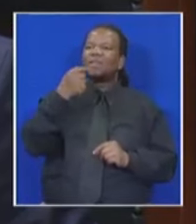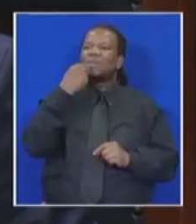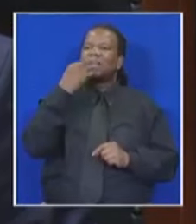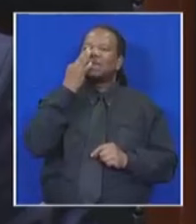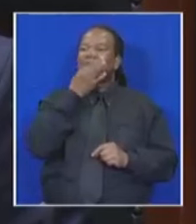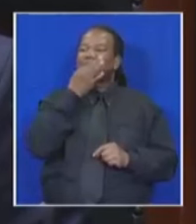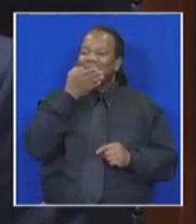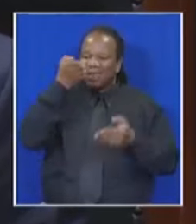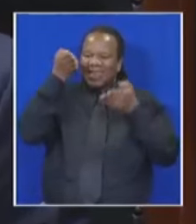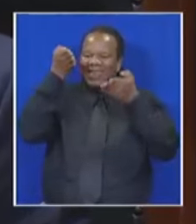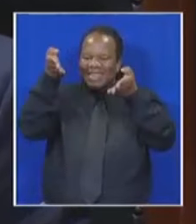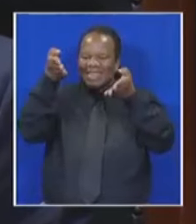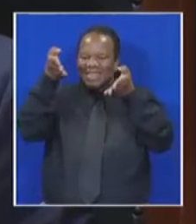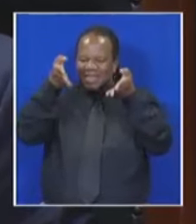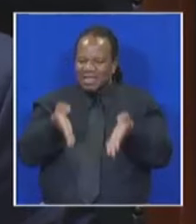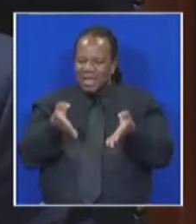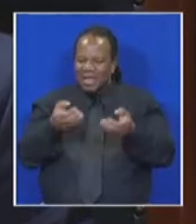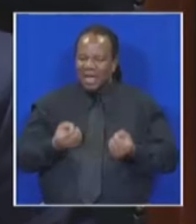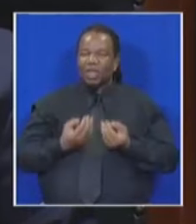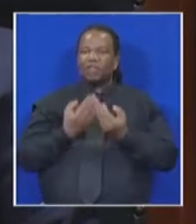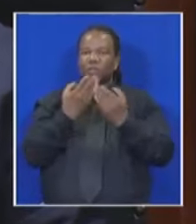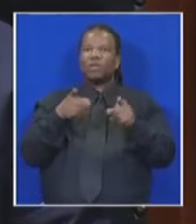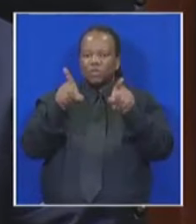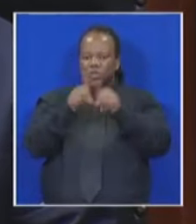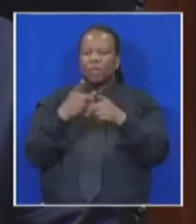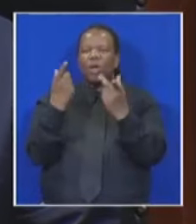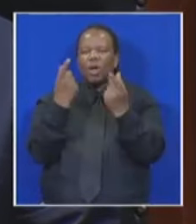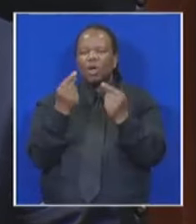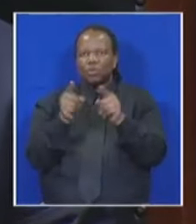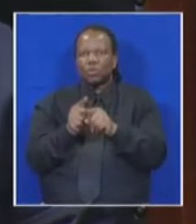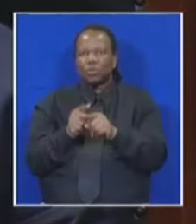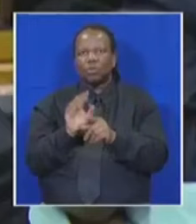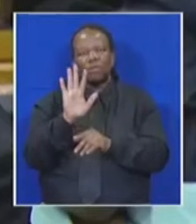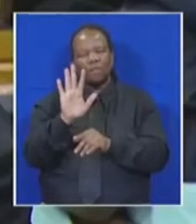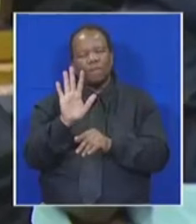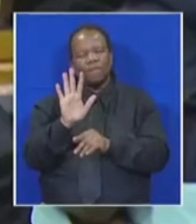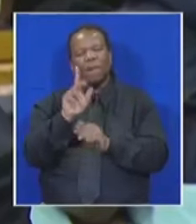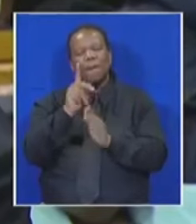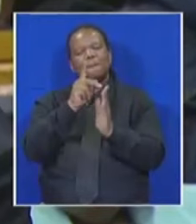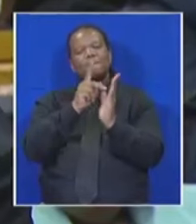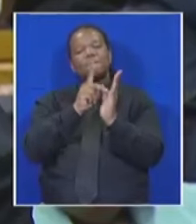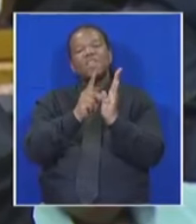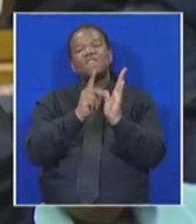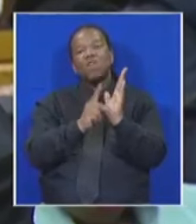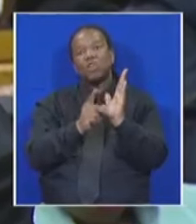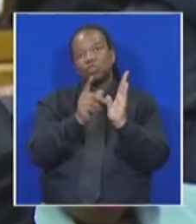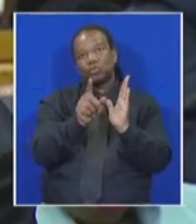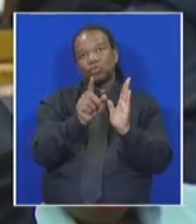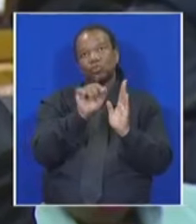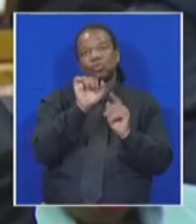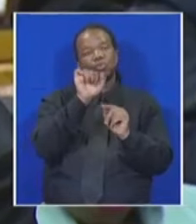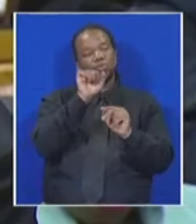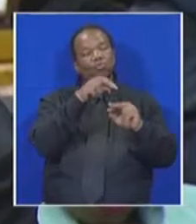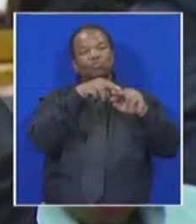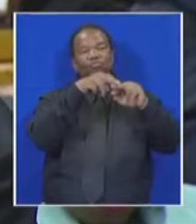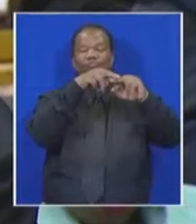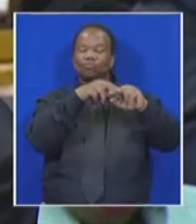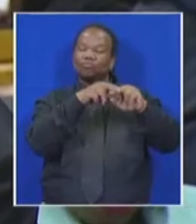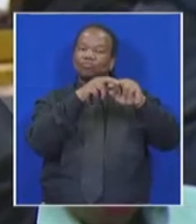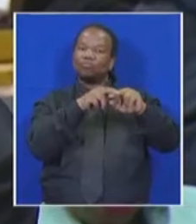in the House. Right, so I'm Do that. expressing myself. Yes, please. Chairperson, on a question of privilege, it's up to you as the presiding